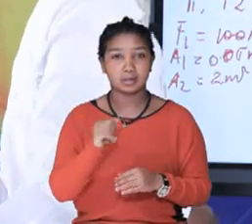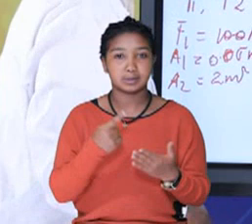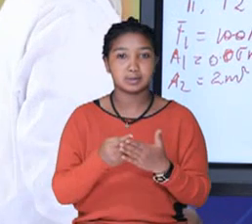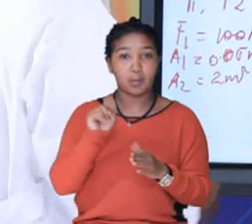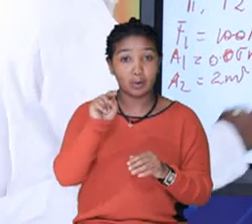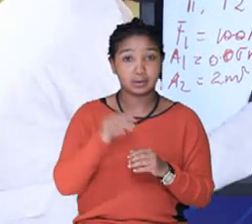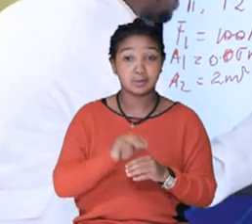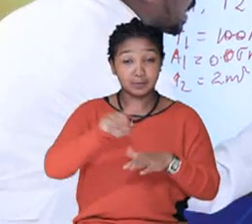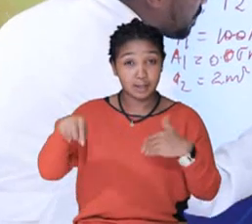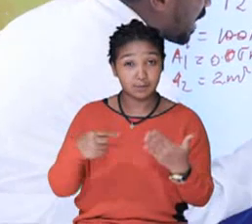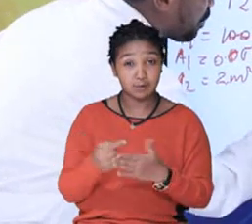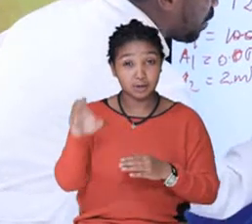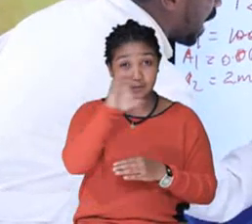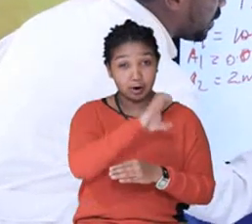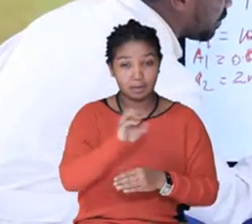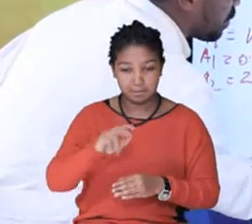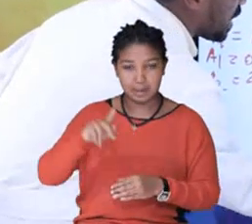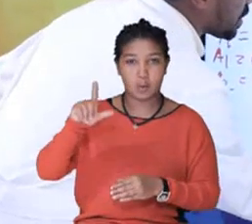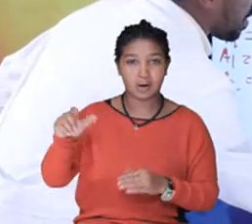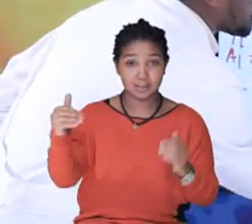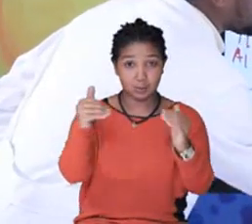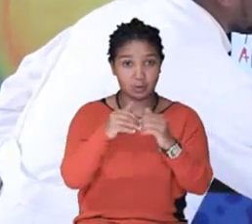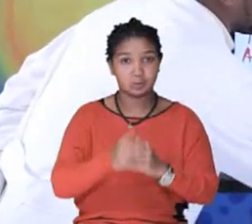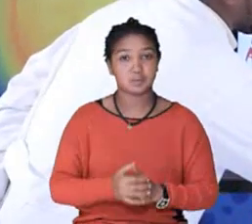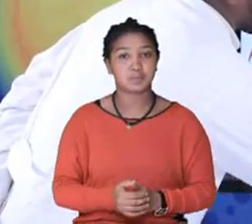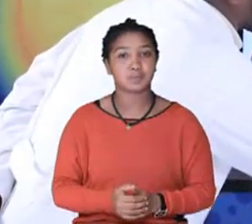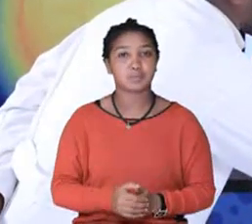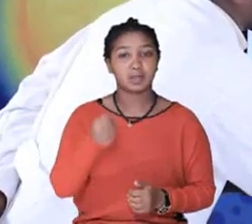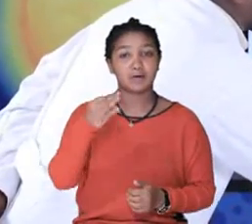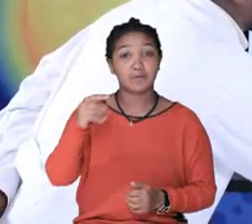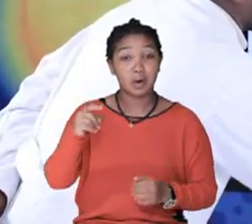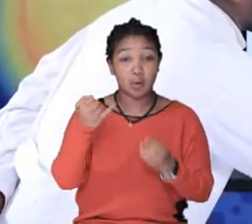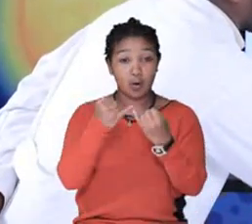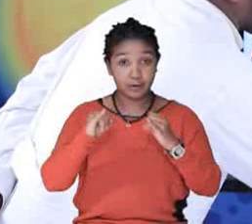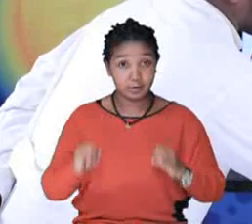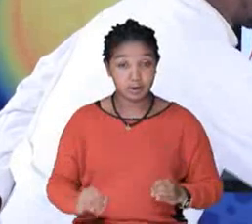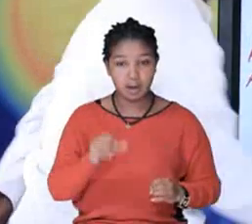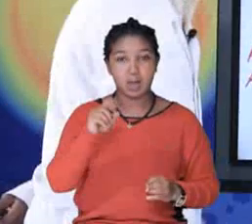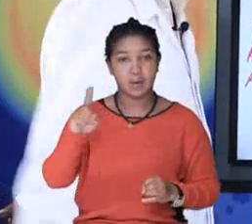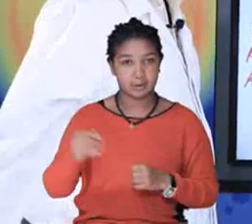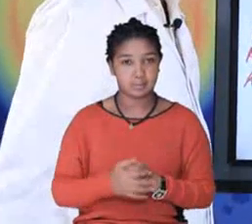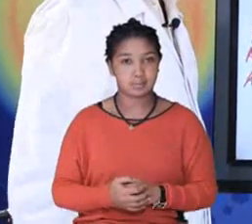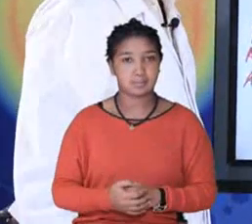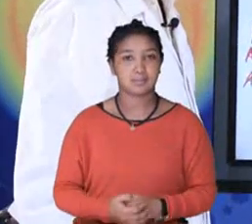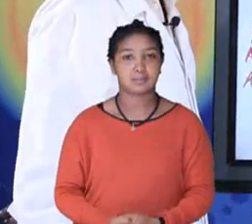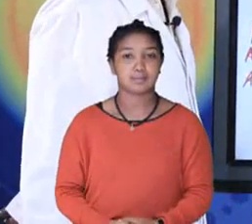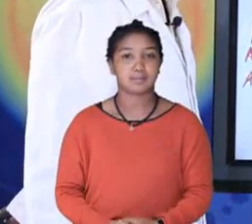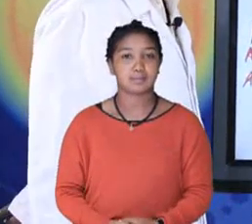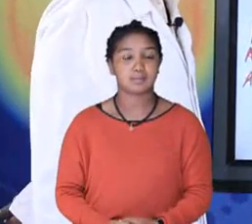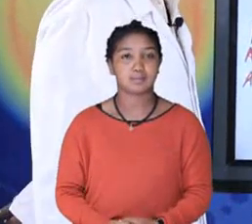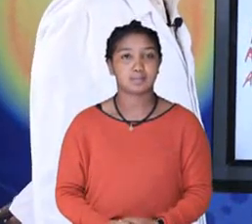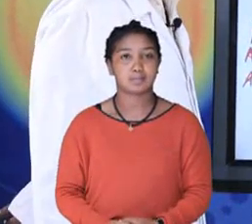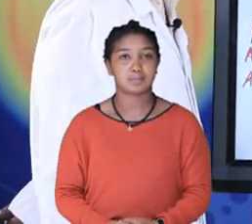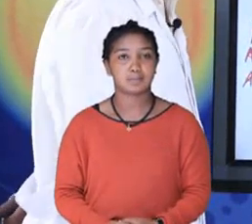this point. Therefore, let's find P1. P1 is equals to F1 over A1.